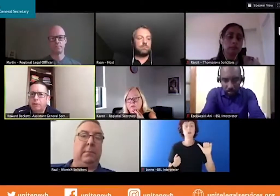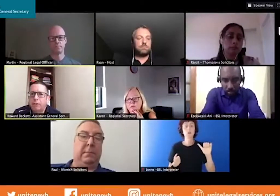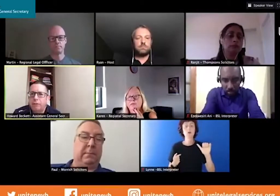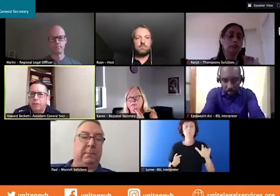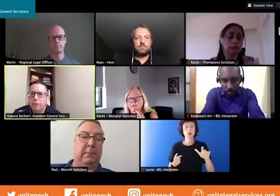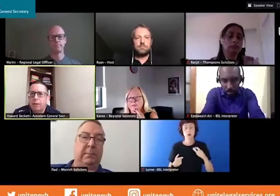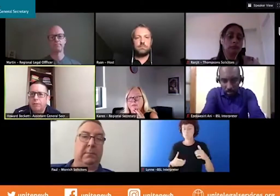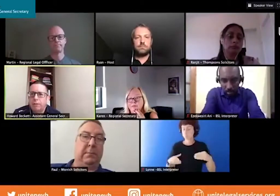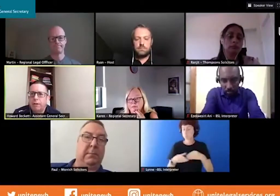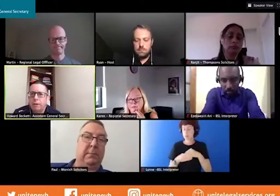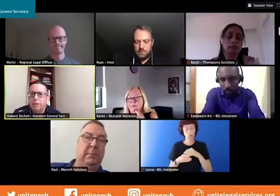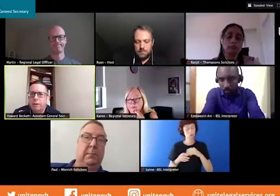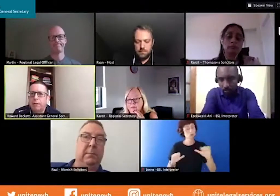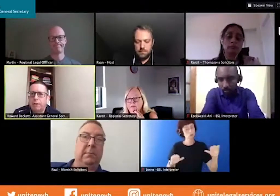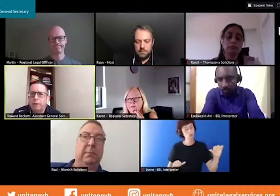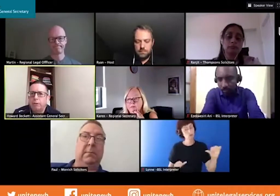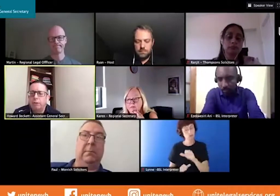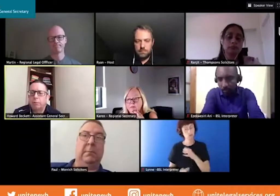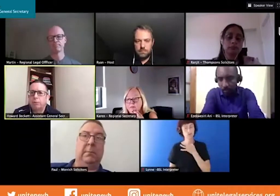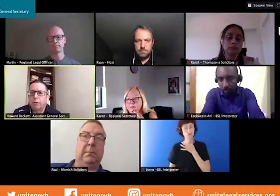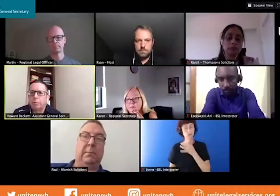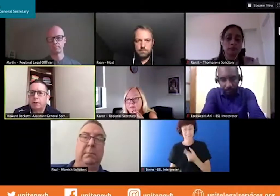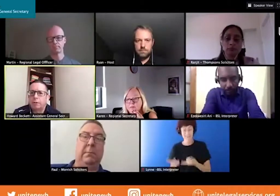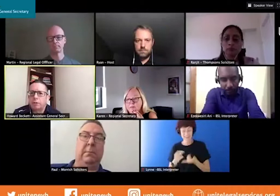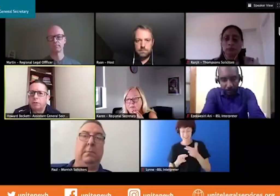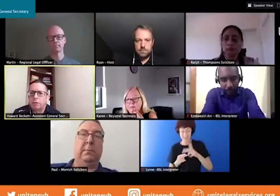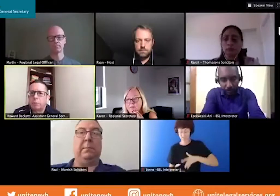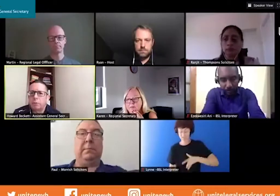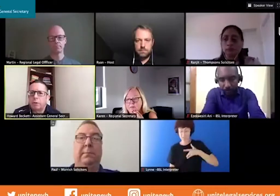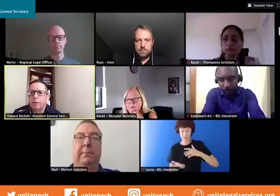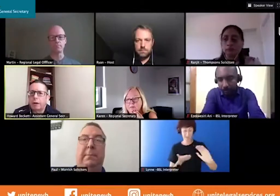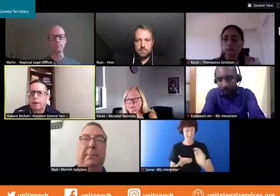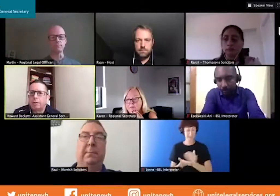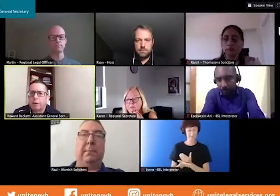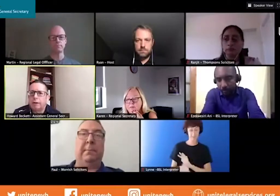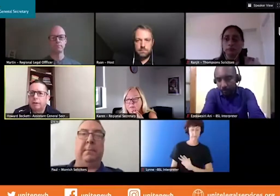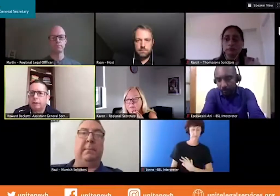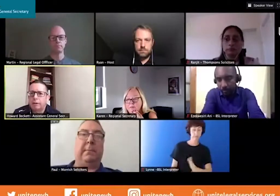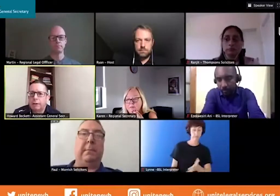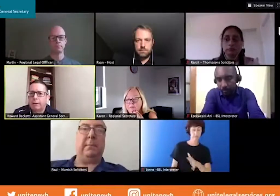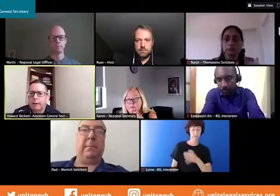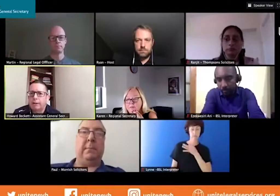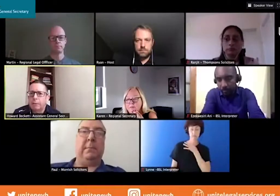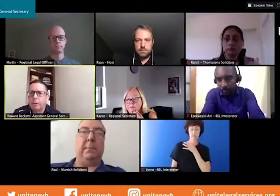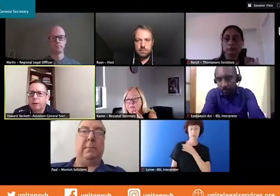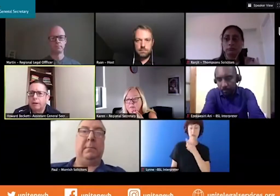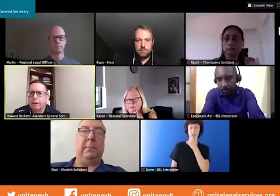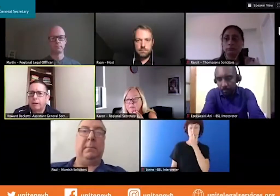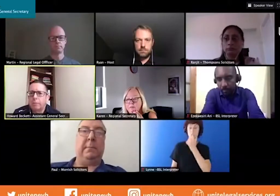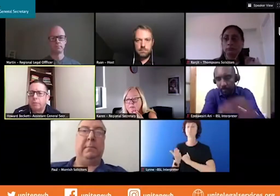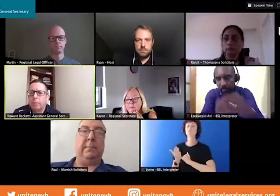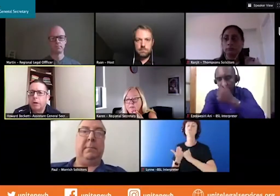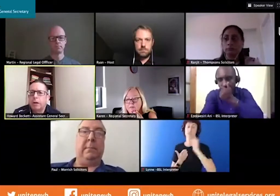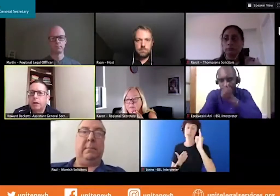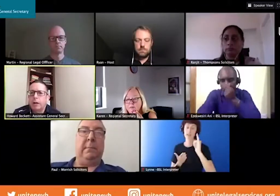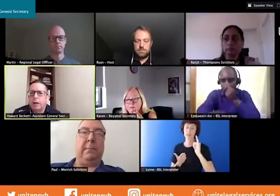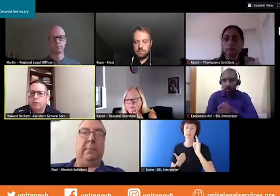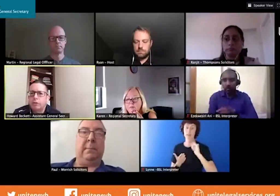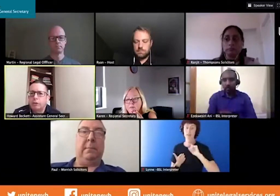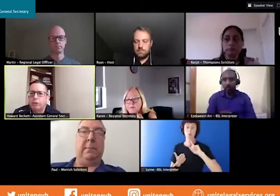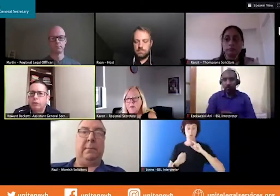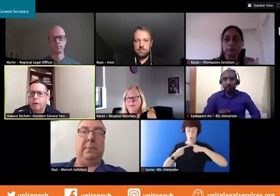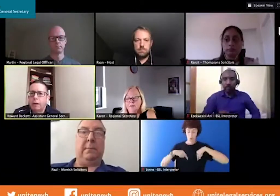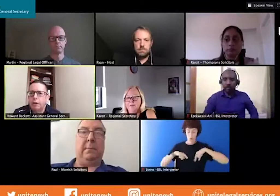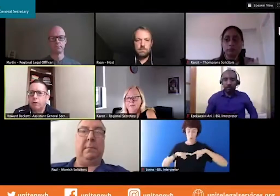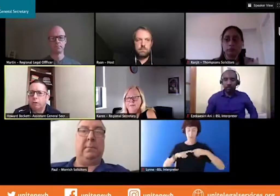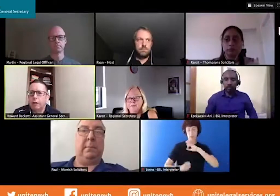risk. If they feel that their safety is at risk because of the practices of the employer, then they have a right to reject that, and we would take that up for them as a trade